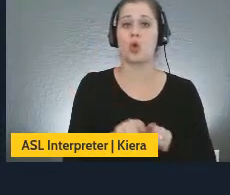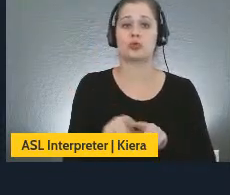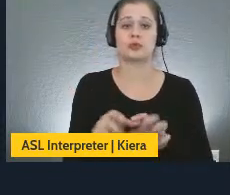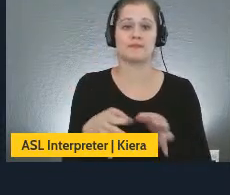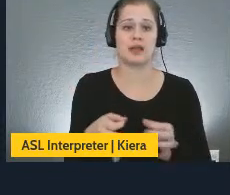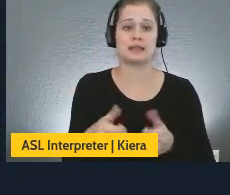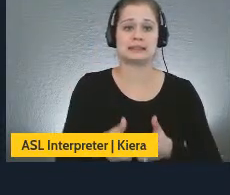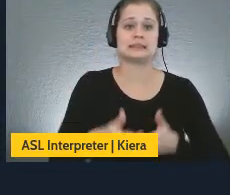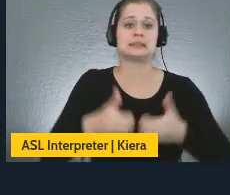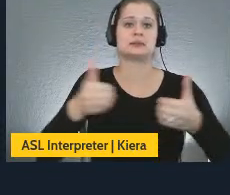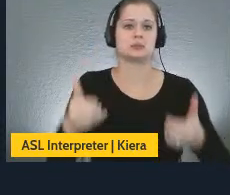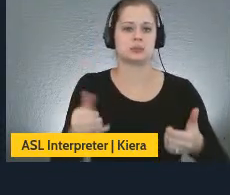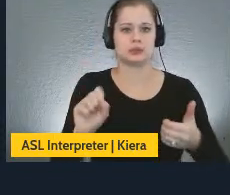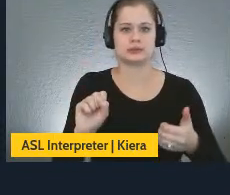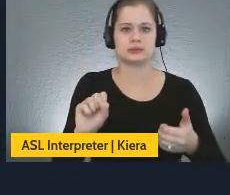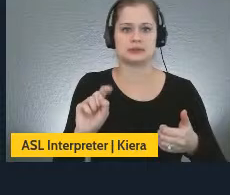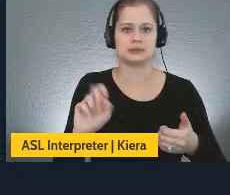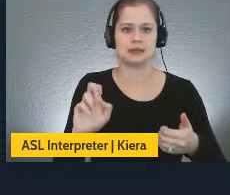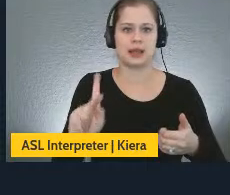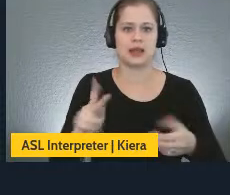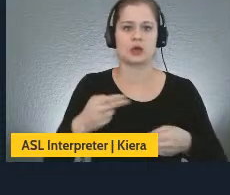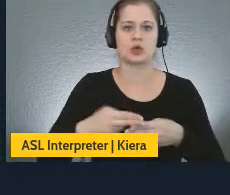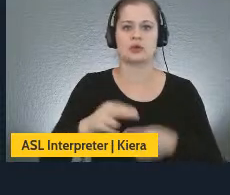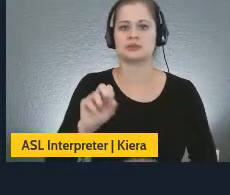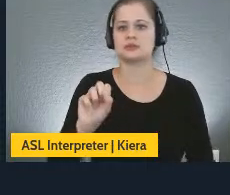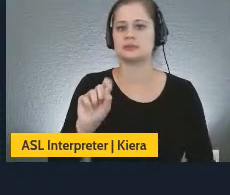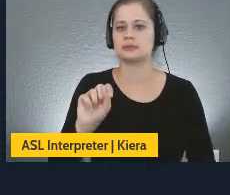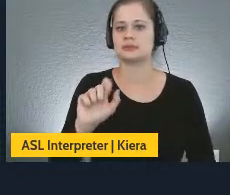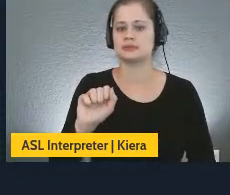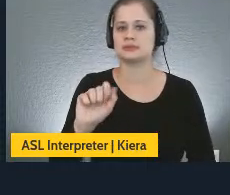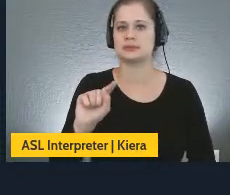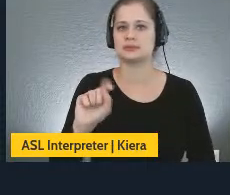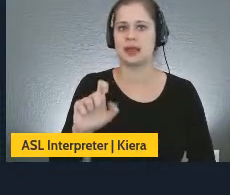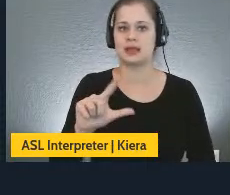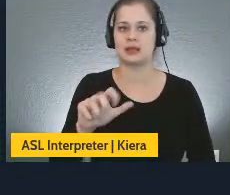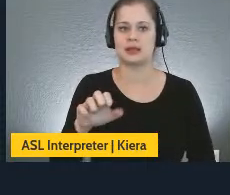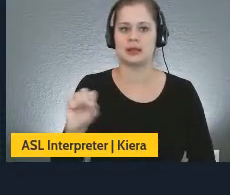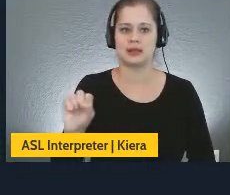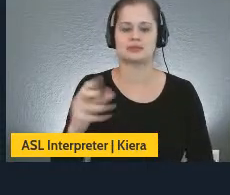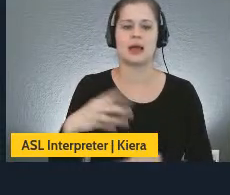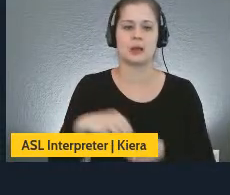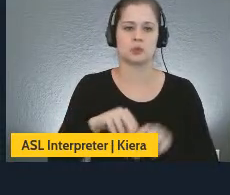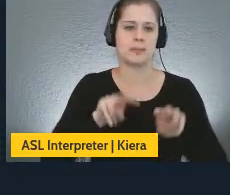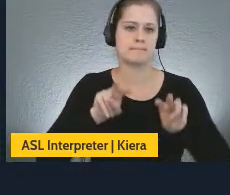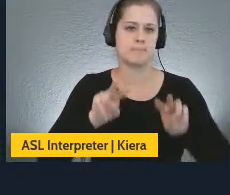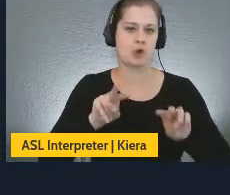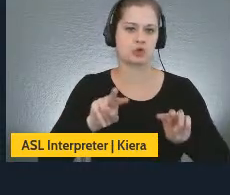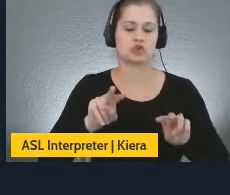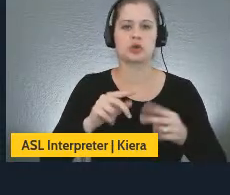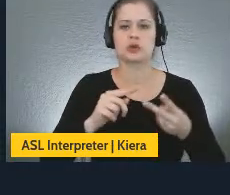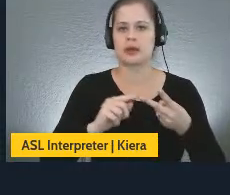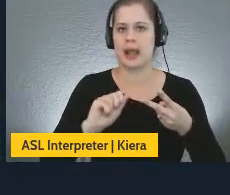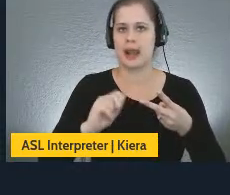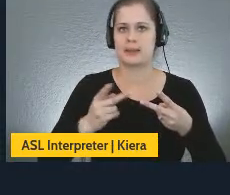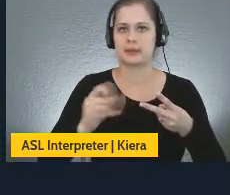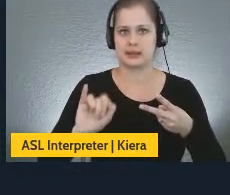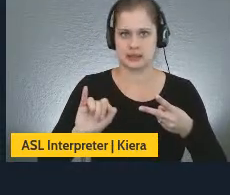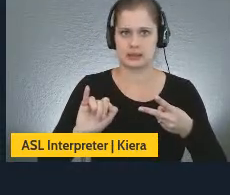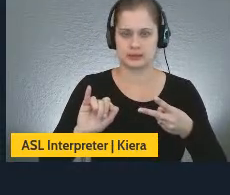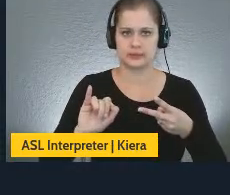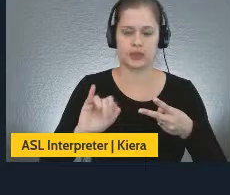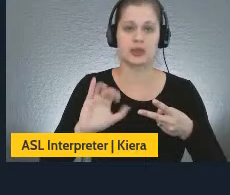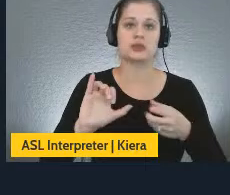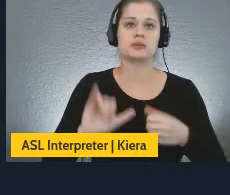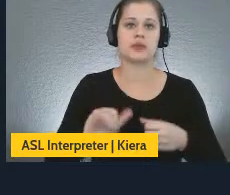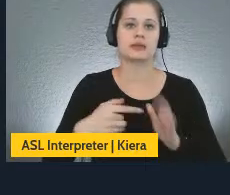stateless that includes the API and the monitoring logical units. So this is an example of